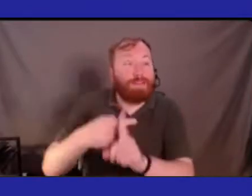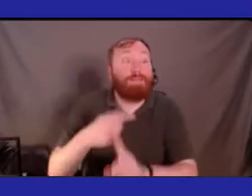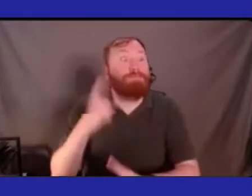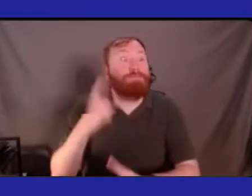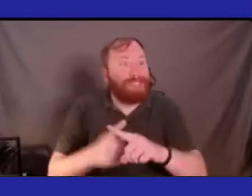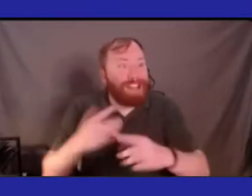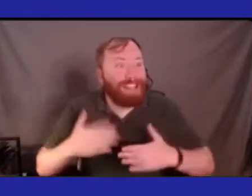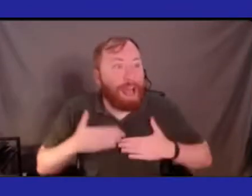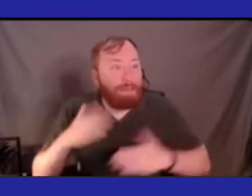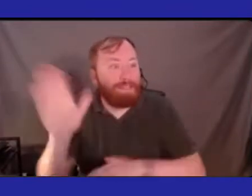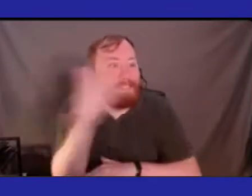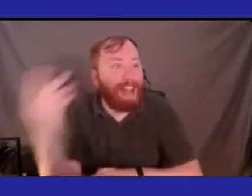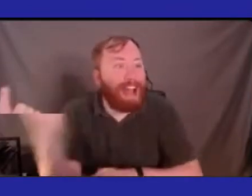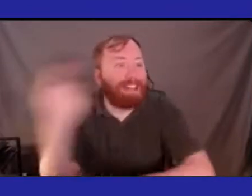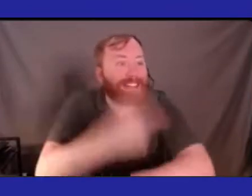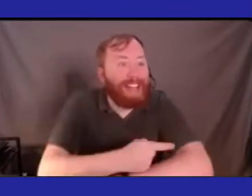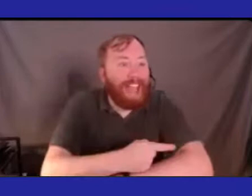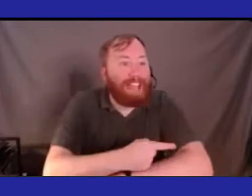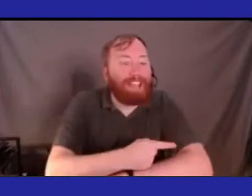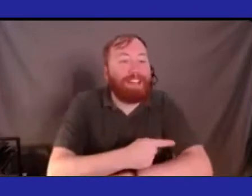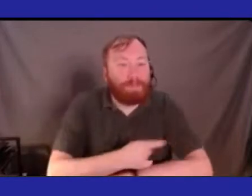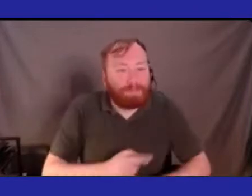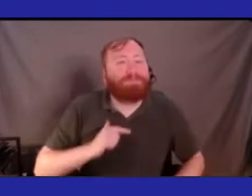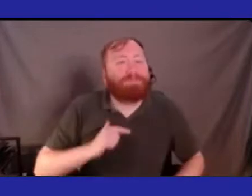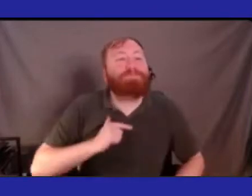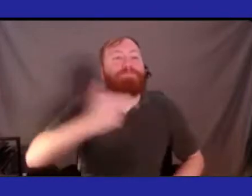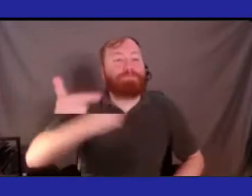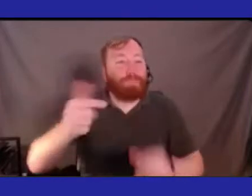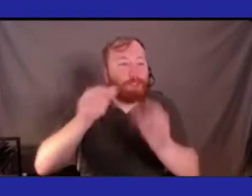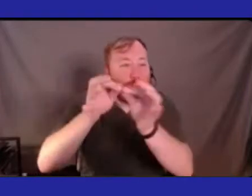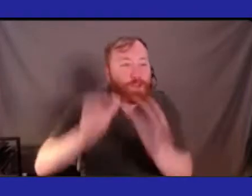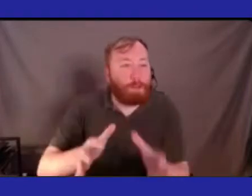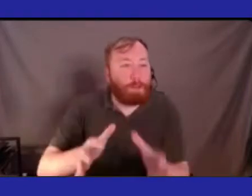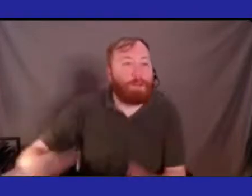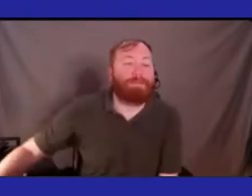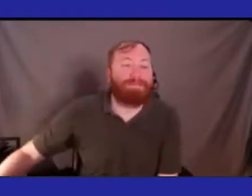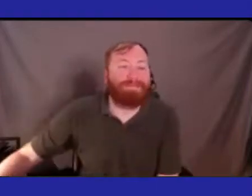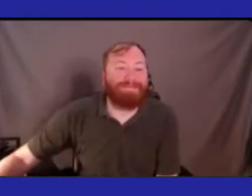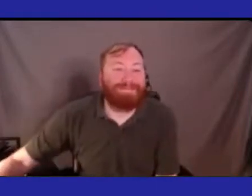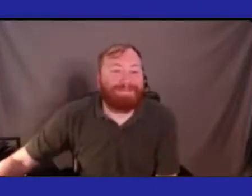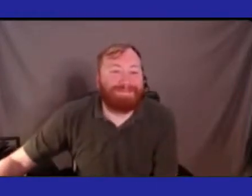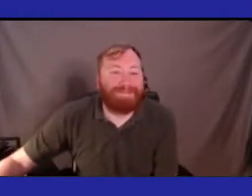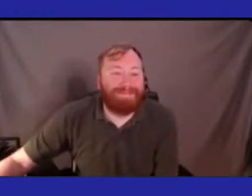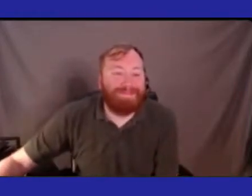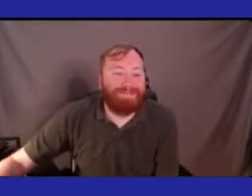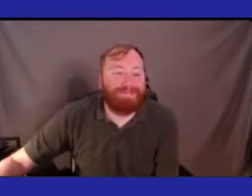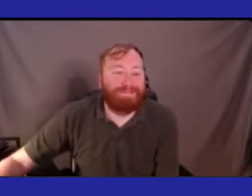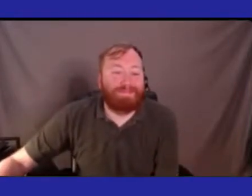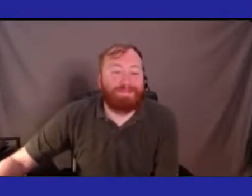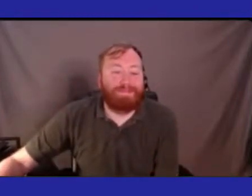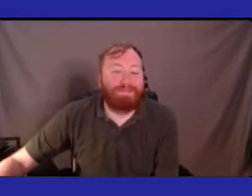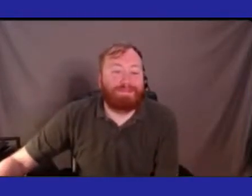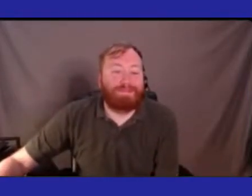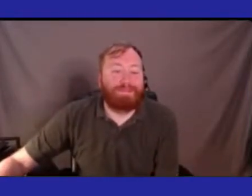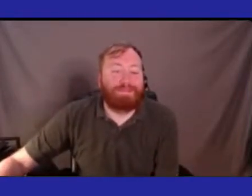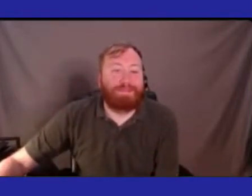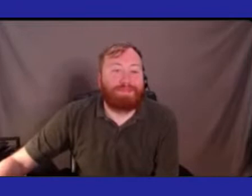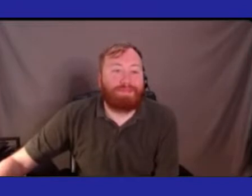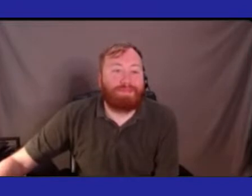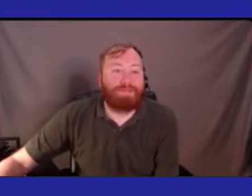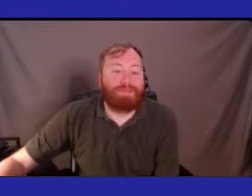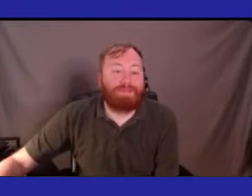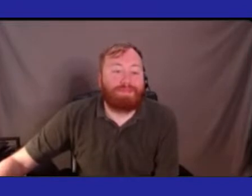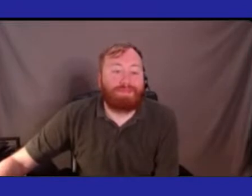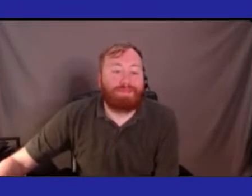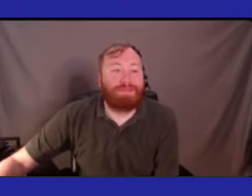so much. And I see you wore the shirt to honor the holiday. Okay. Our next speaker is Hector Feliciano,